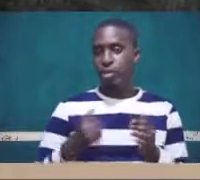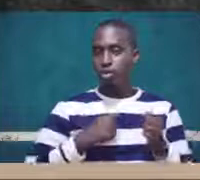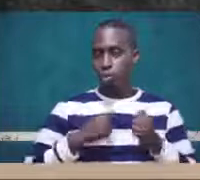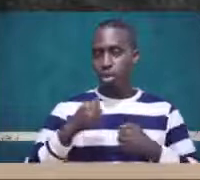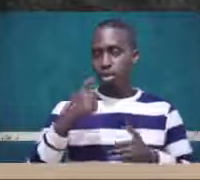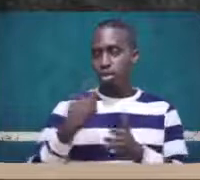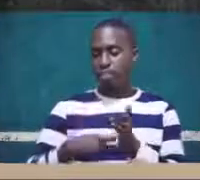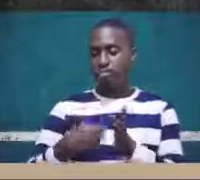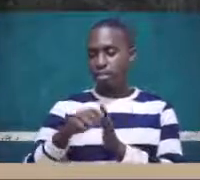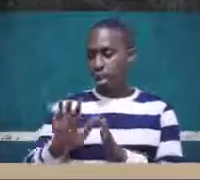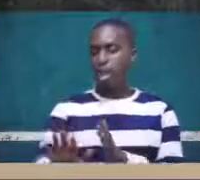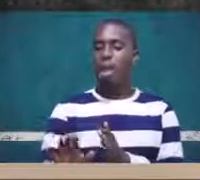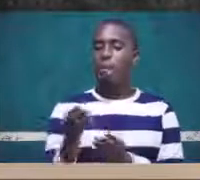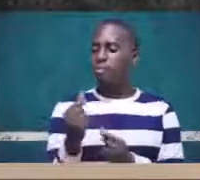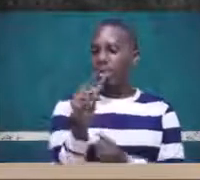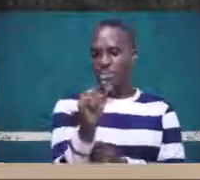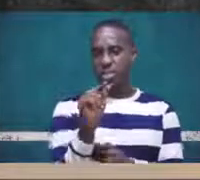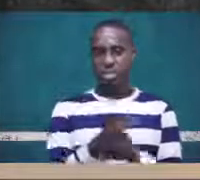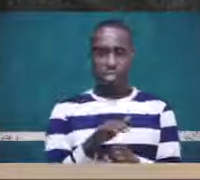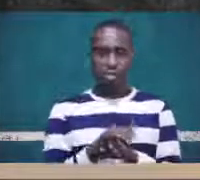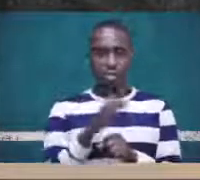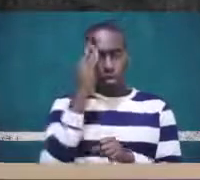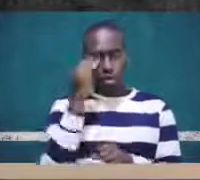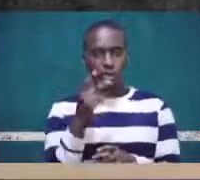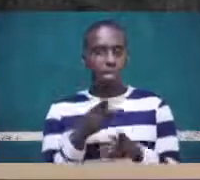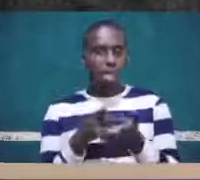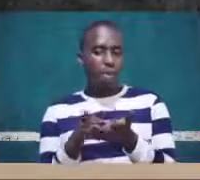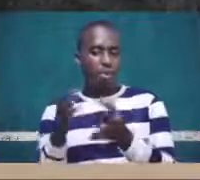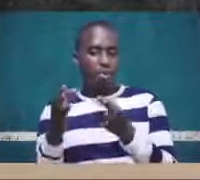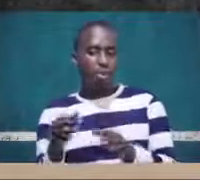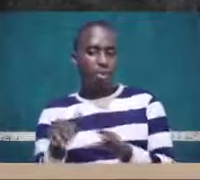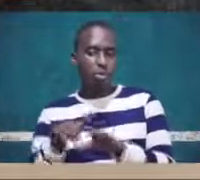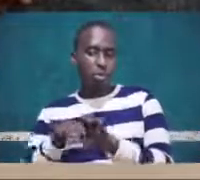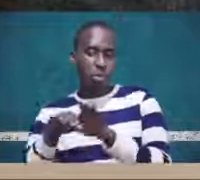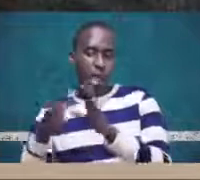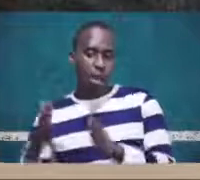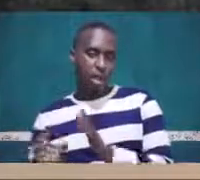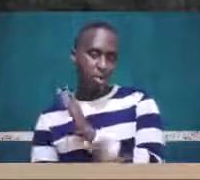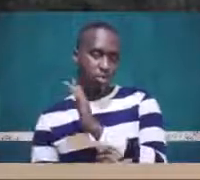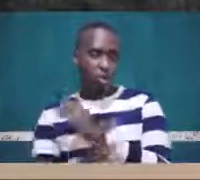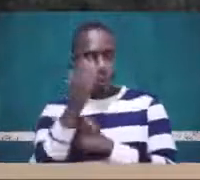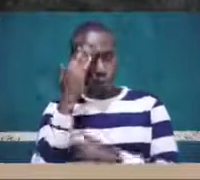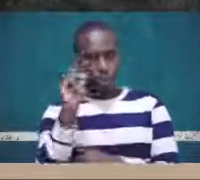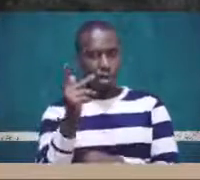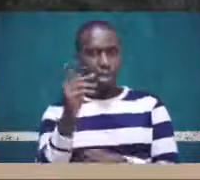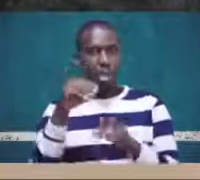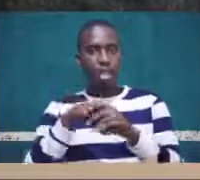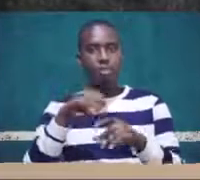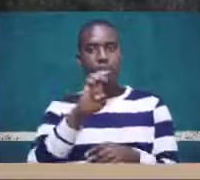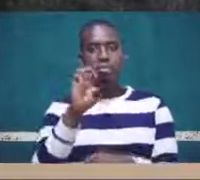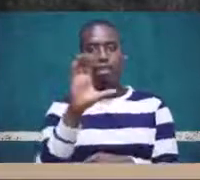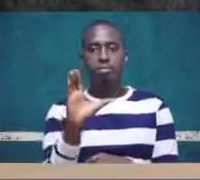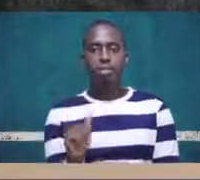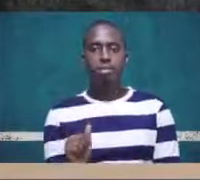charge him or her a less tax because he bought those goods from a member country, because Kenya is part of the East African